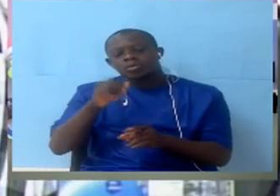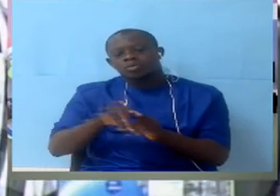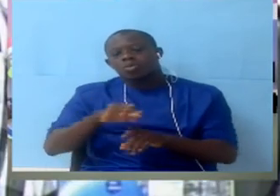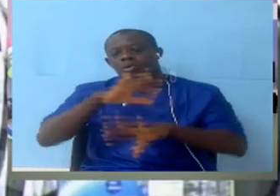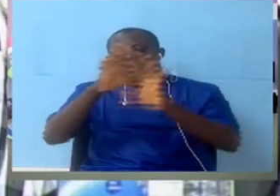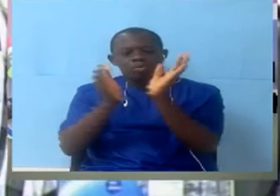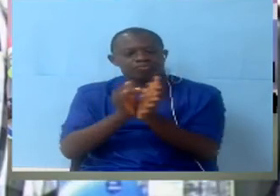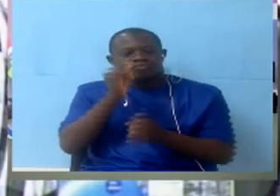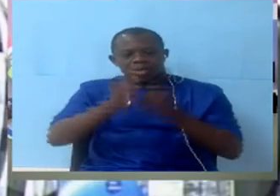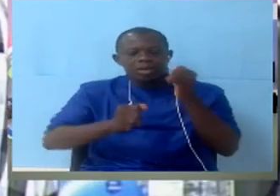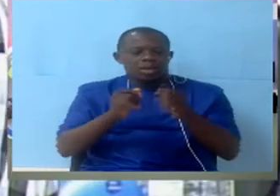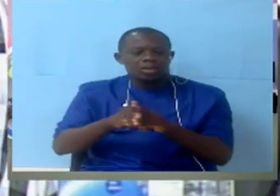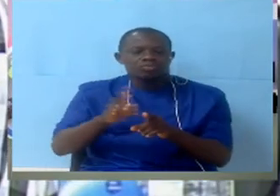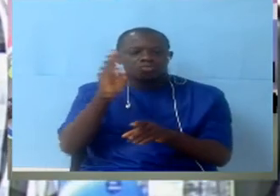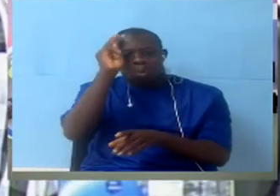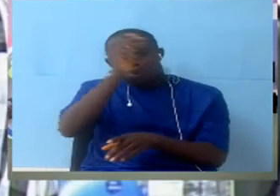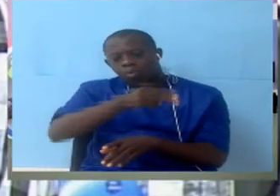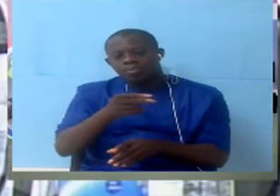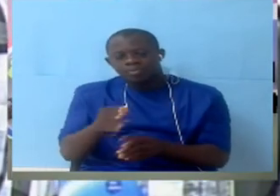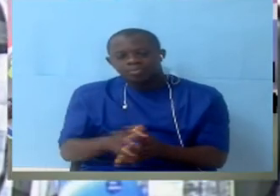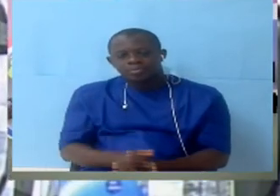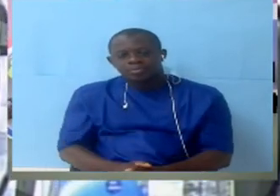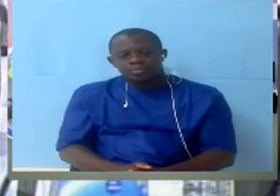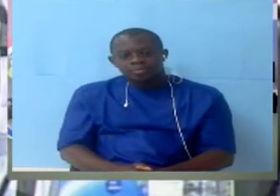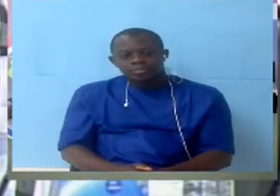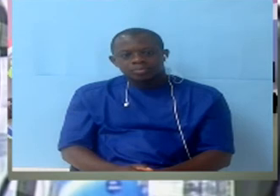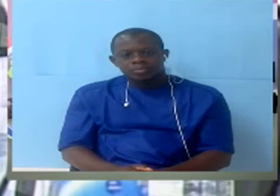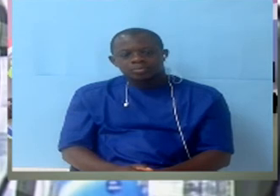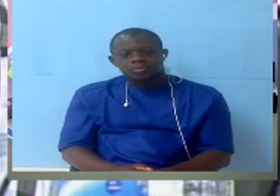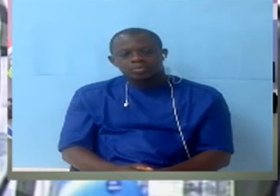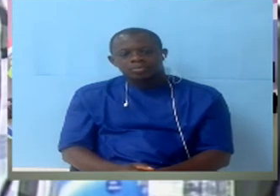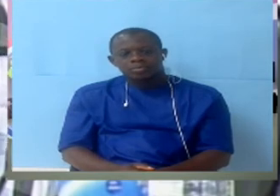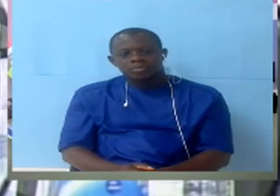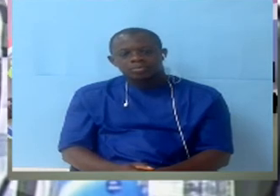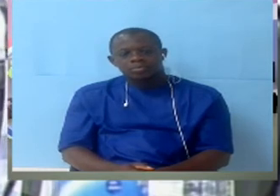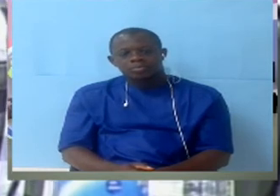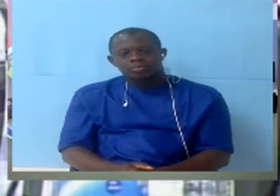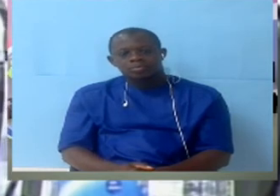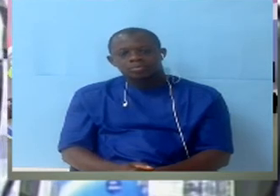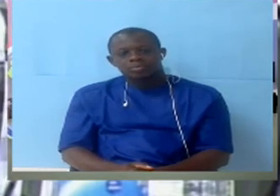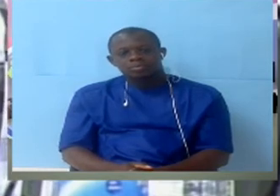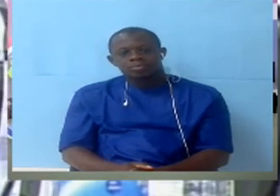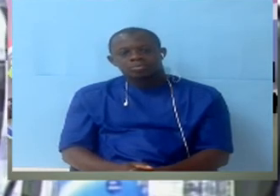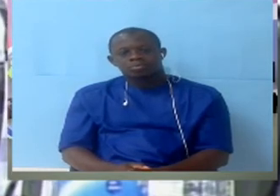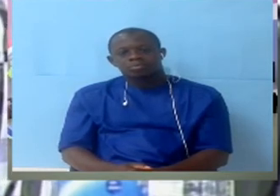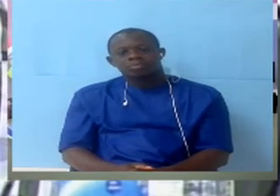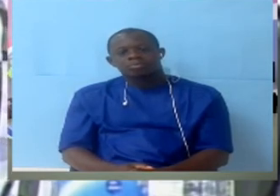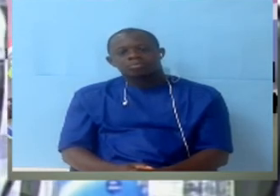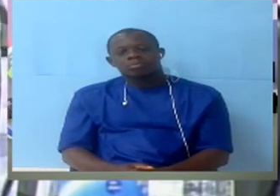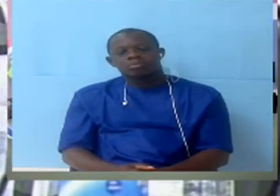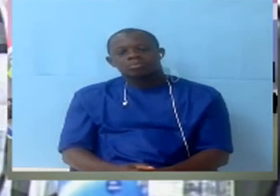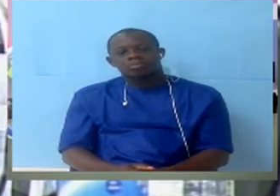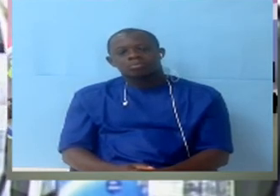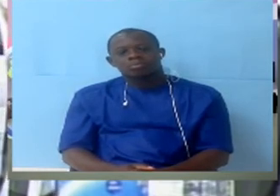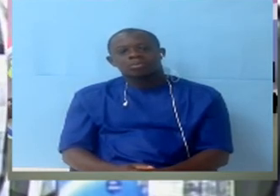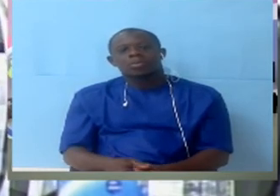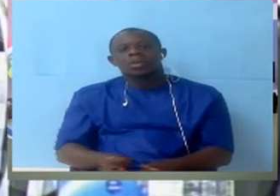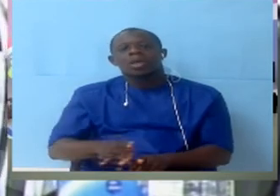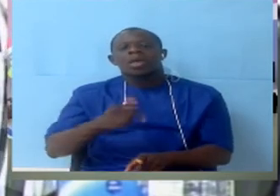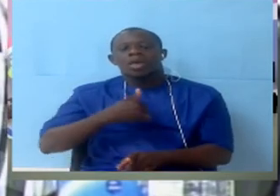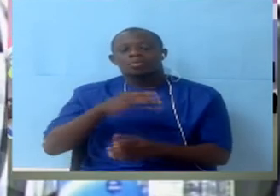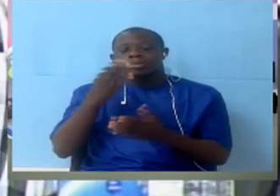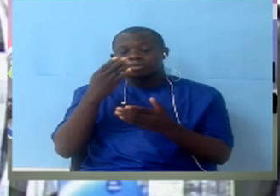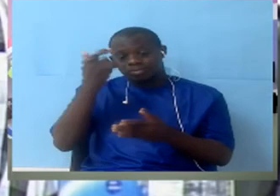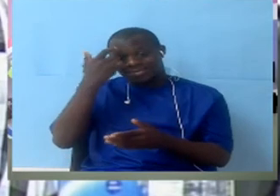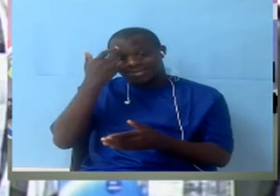All of them ran away and went to their homes. As far as mumbe bula so ndolman disafan kase ngobanga stay. Bayo tole ndol sindi jam bestel jam foye tole fani ndol bula. As far